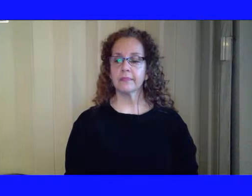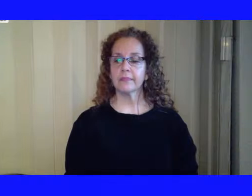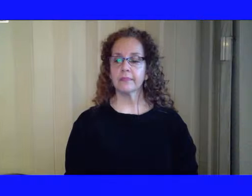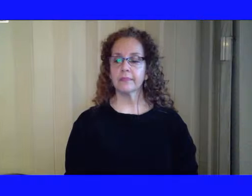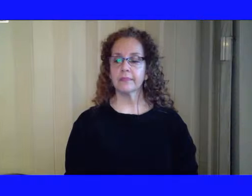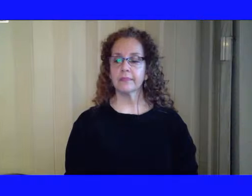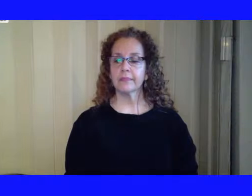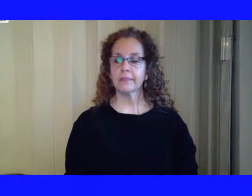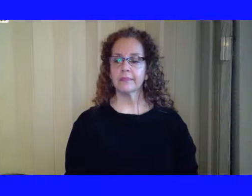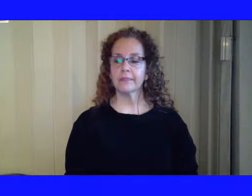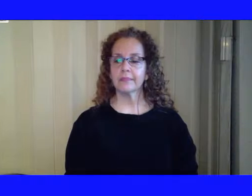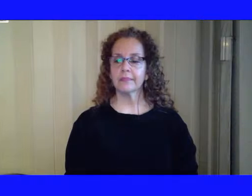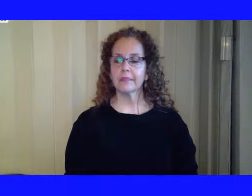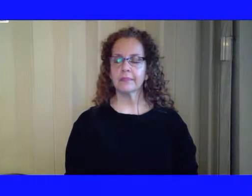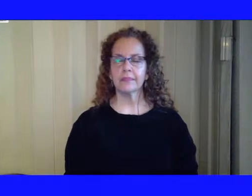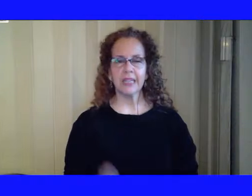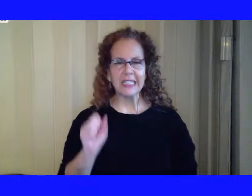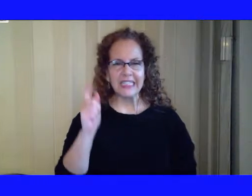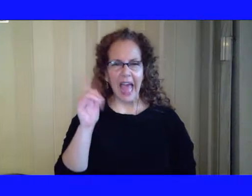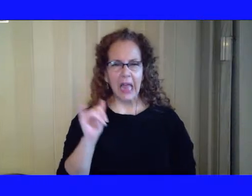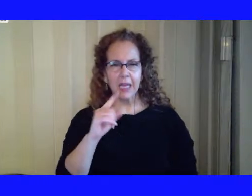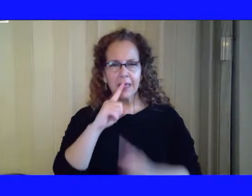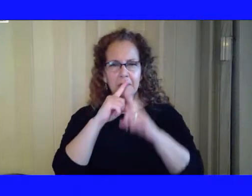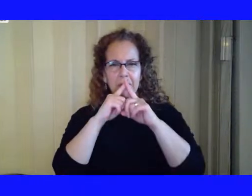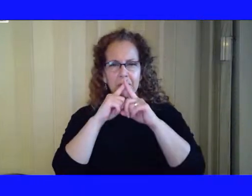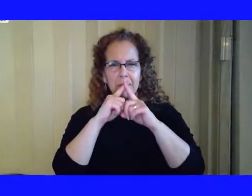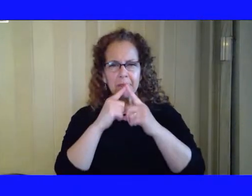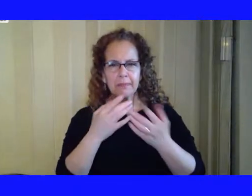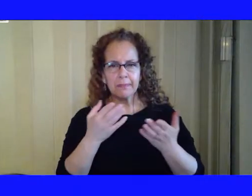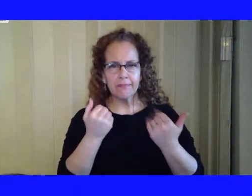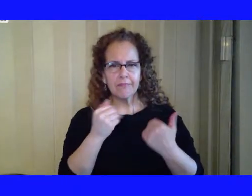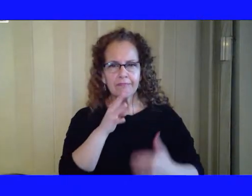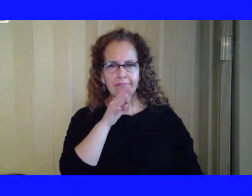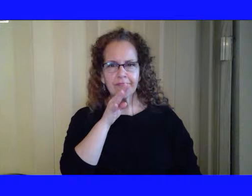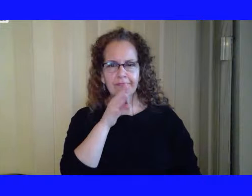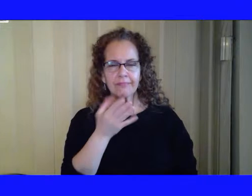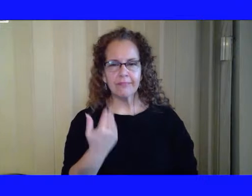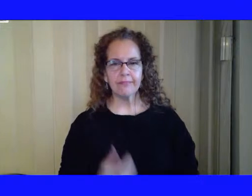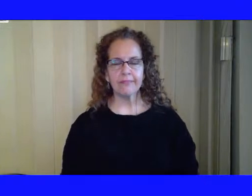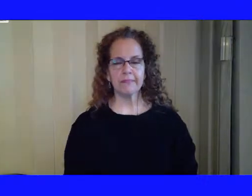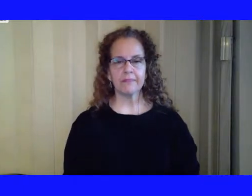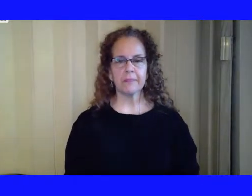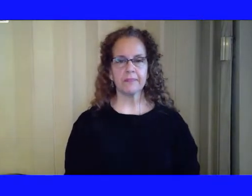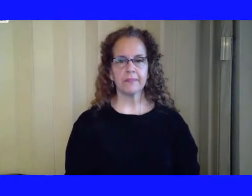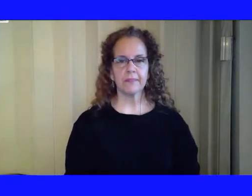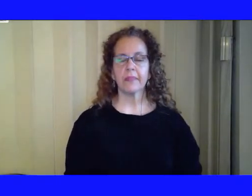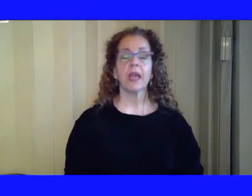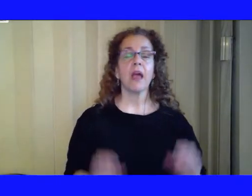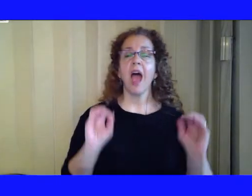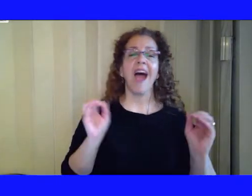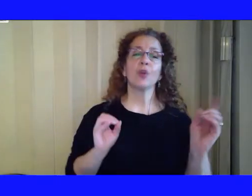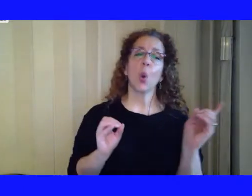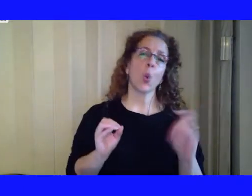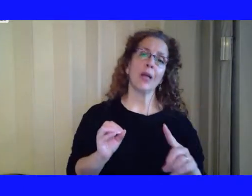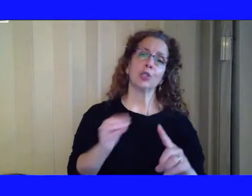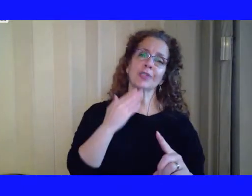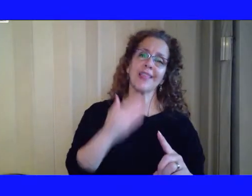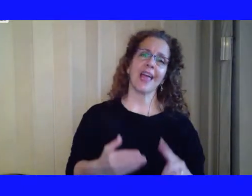this is something that definitely will help us to understand more about our care,